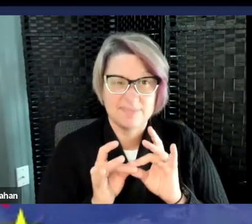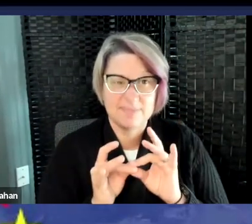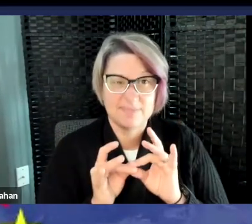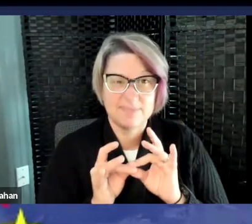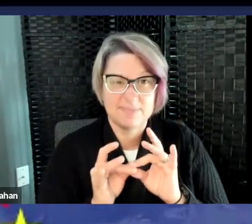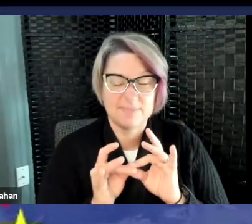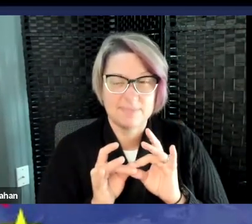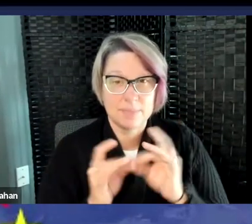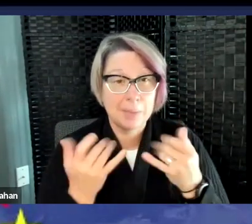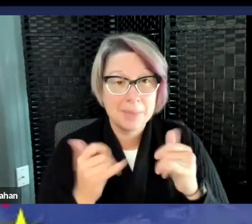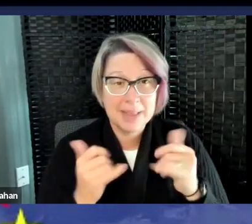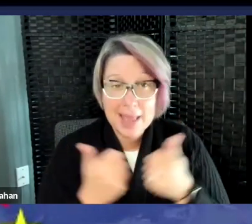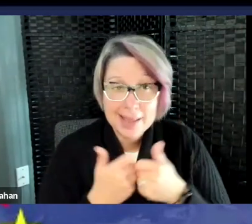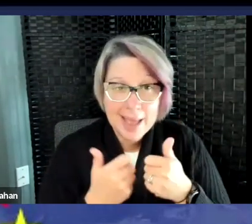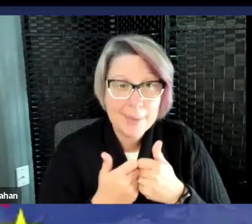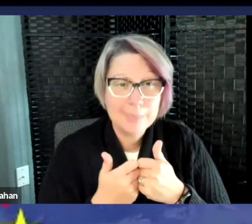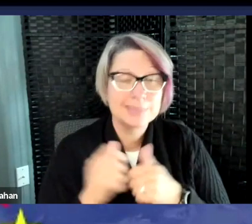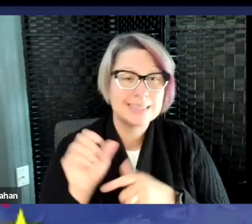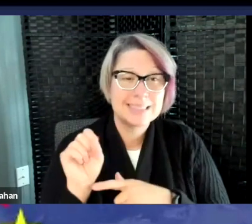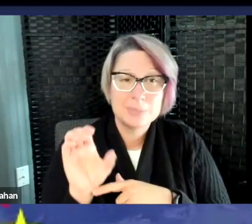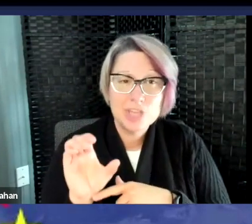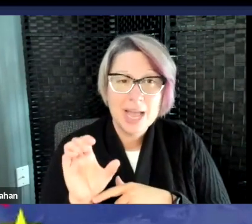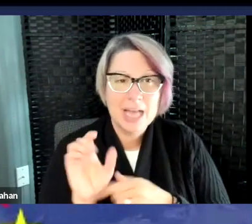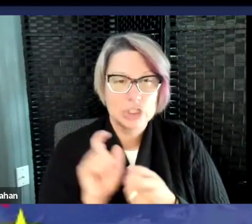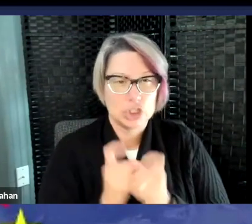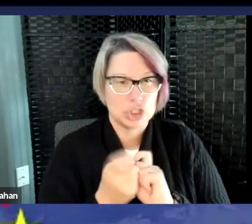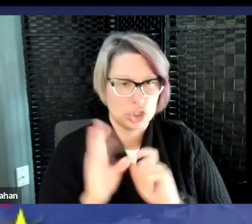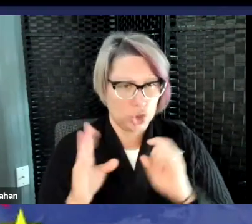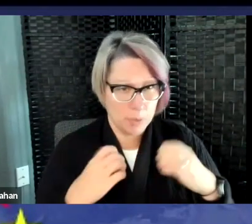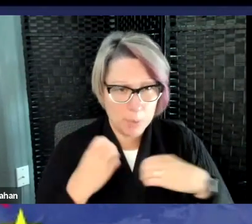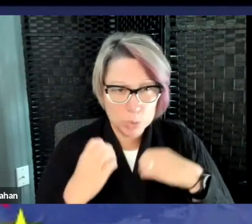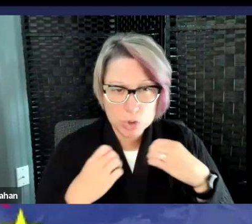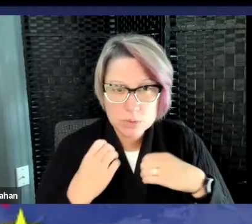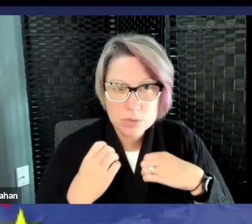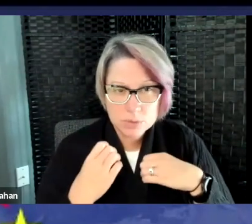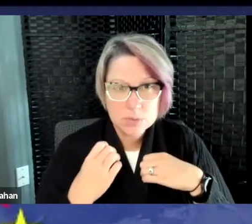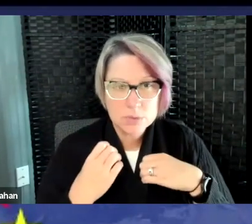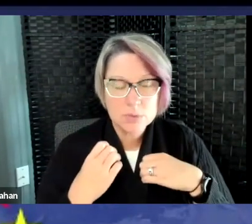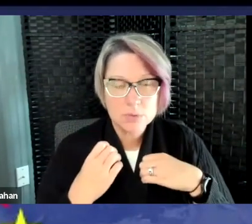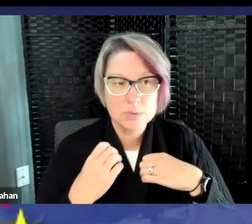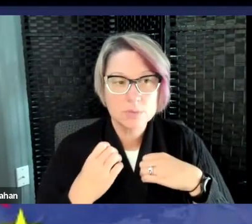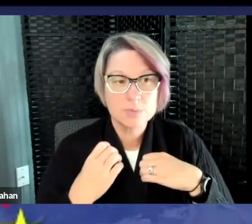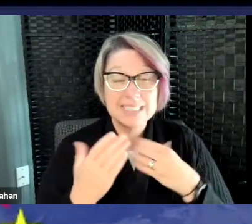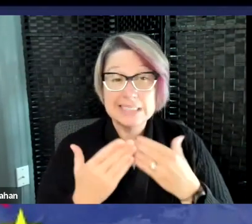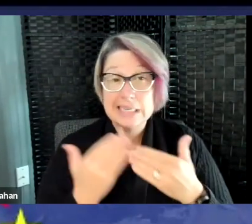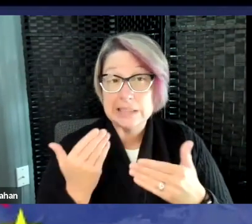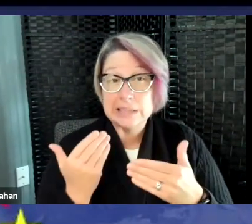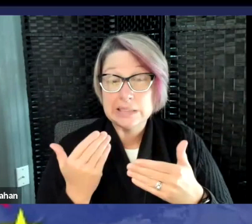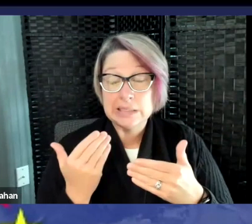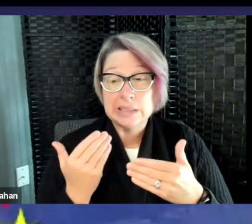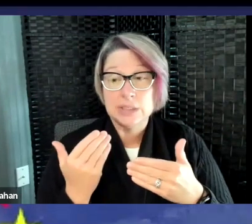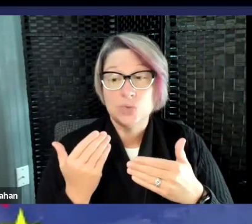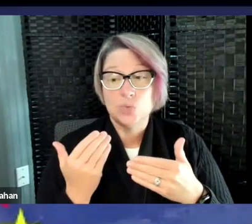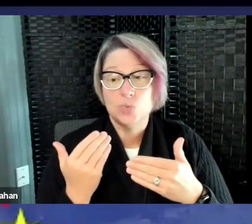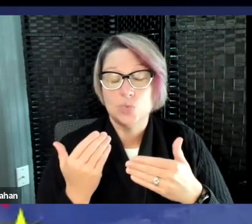Just playing games, just going on Snapchat changes your emotions. It's easy to go